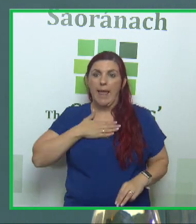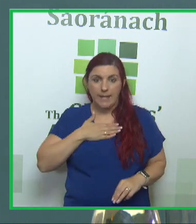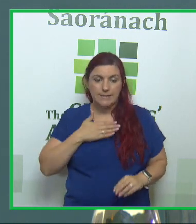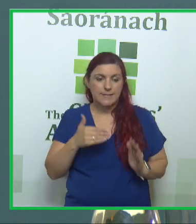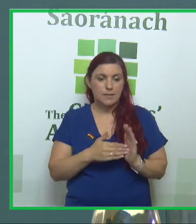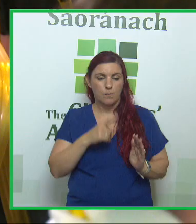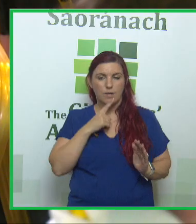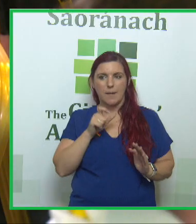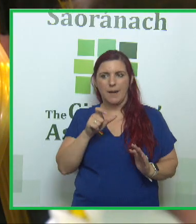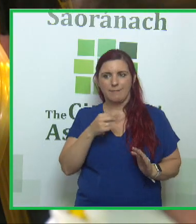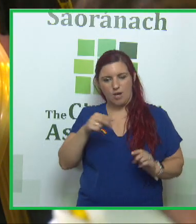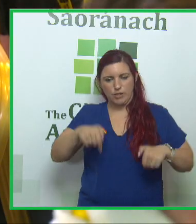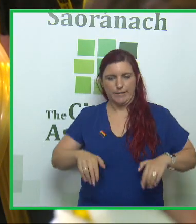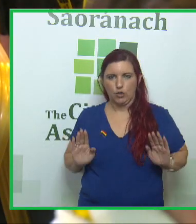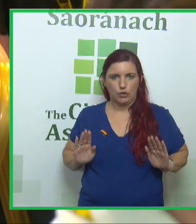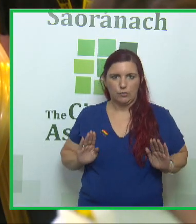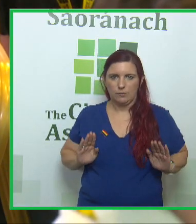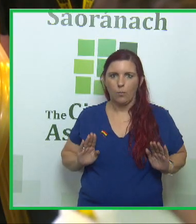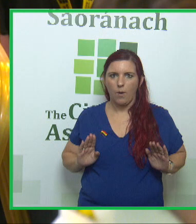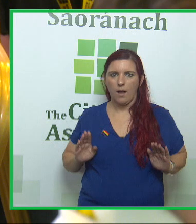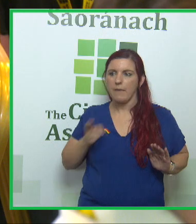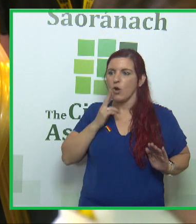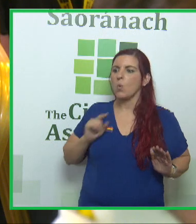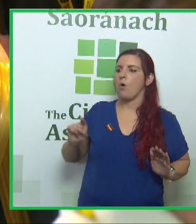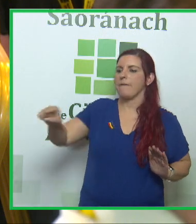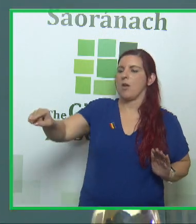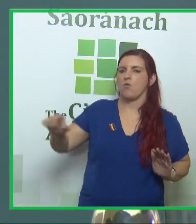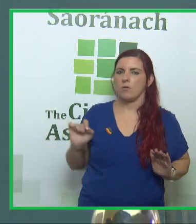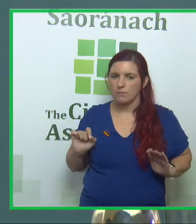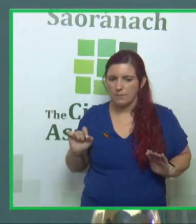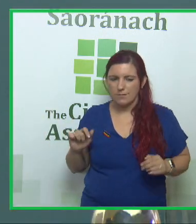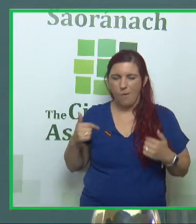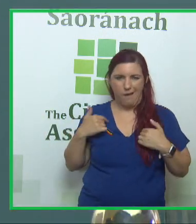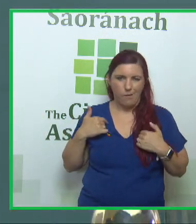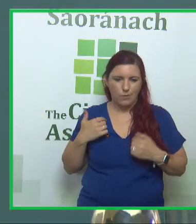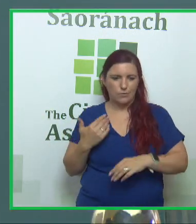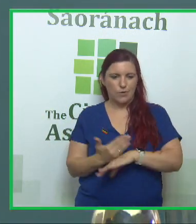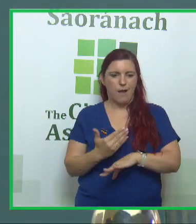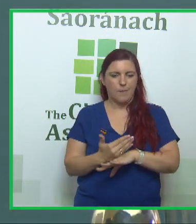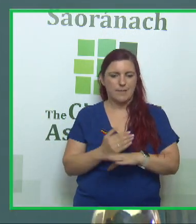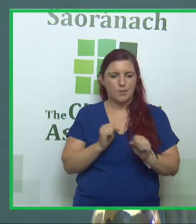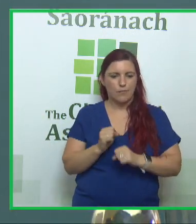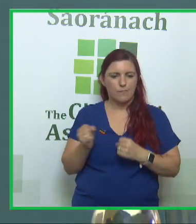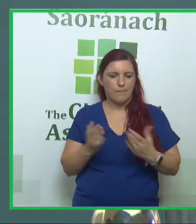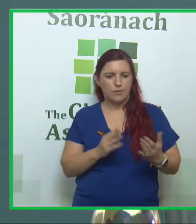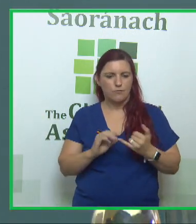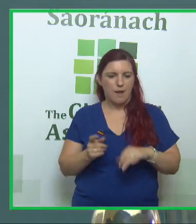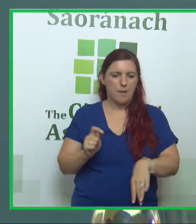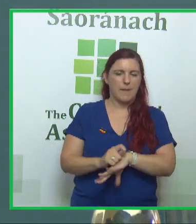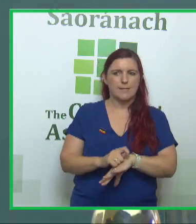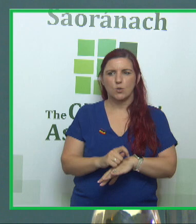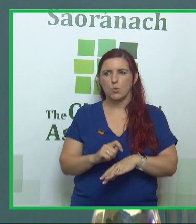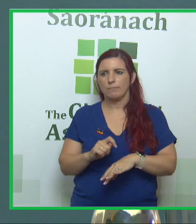not here. You know, that kind of attitude. It's incumbent upon us as a service provider to do our best job